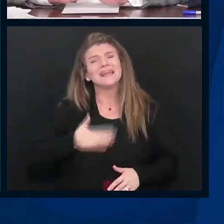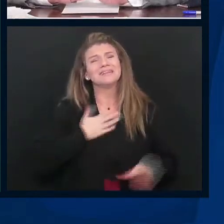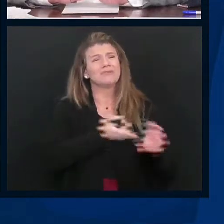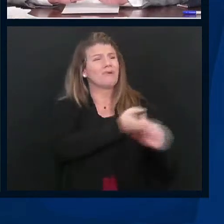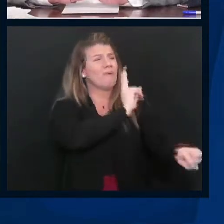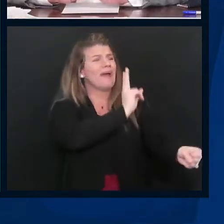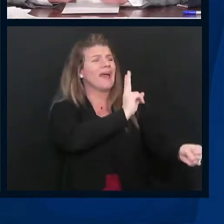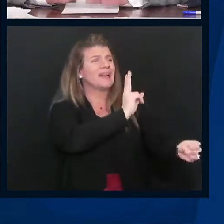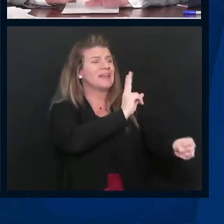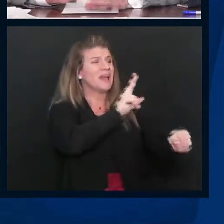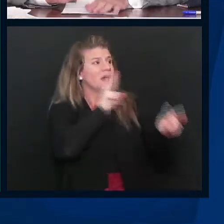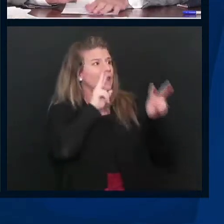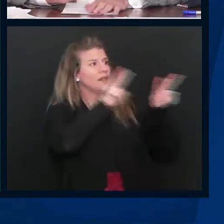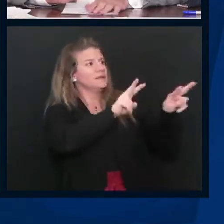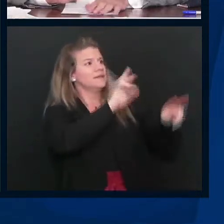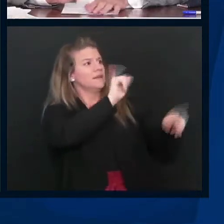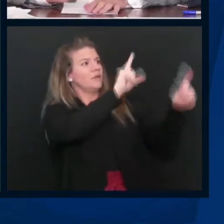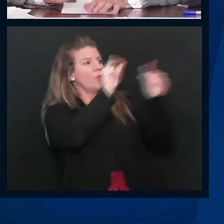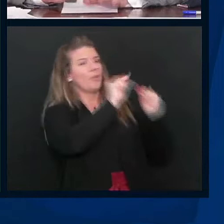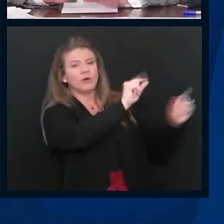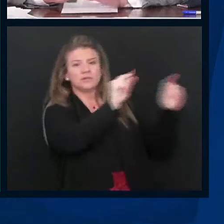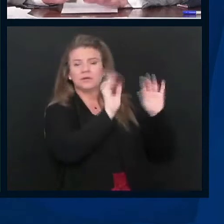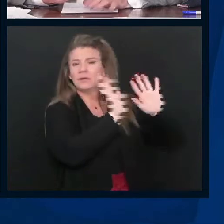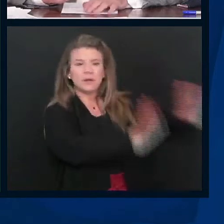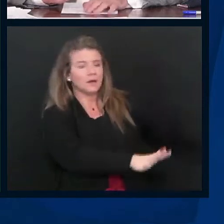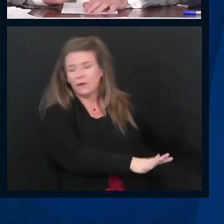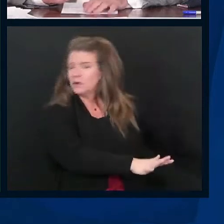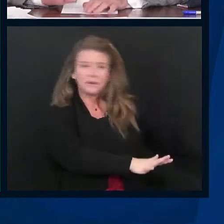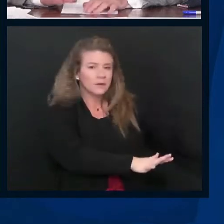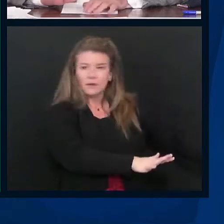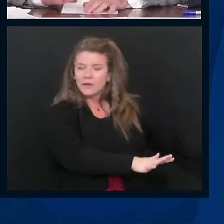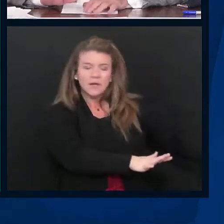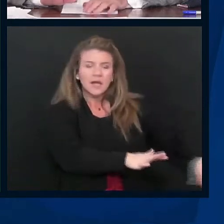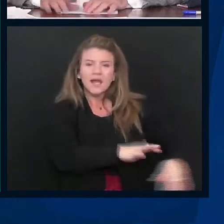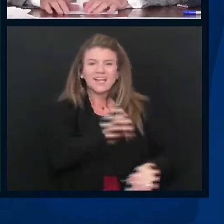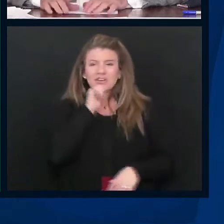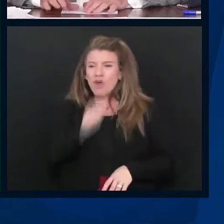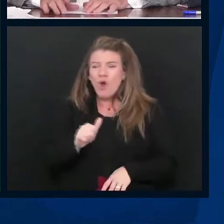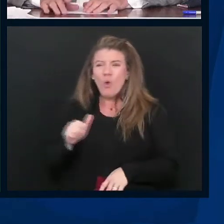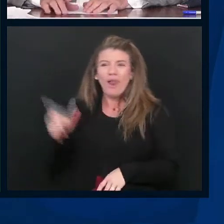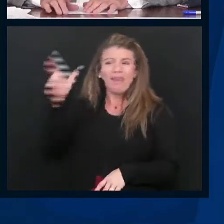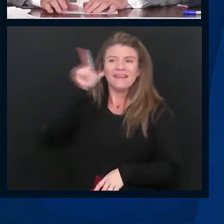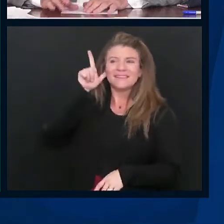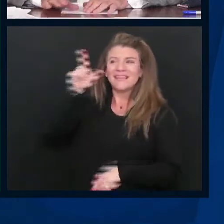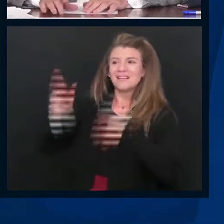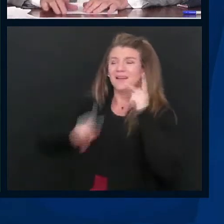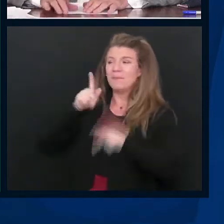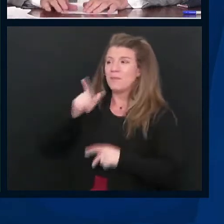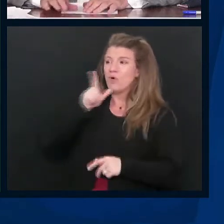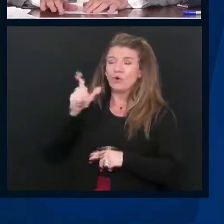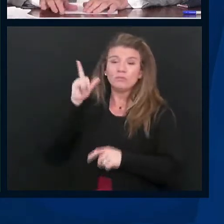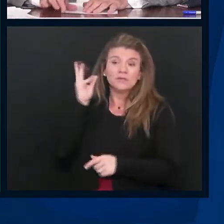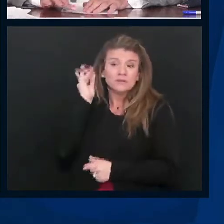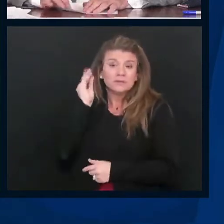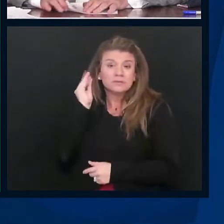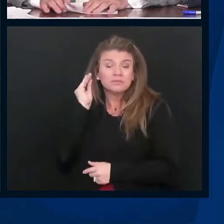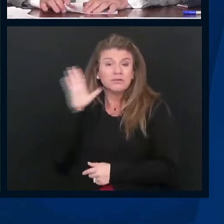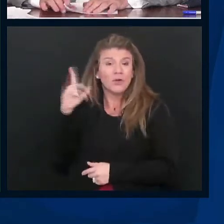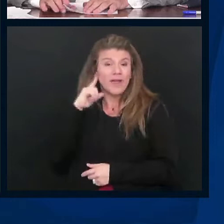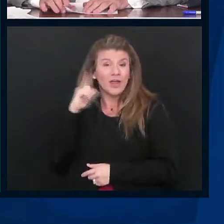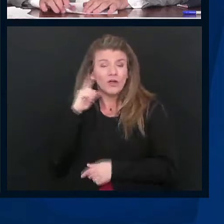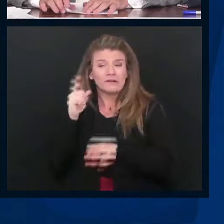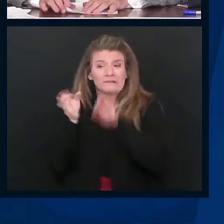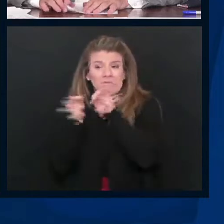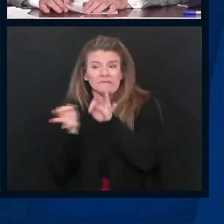listening to the noise. Please quit listening to people that are in your ear saying, if you take